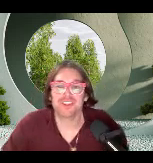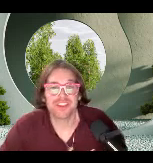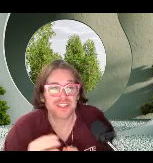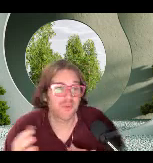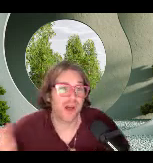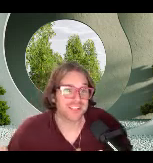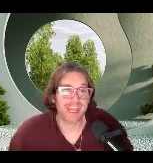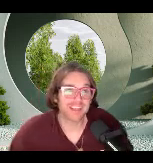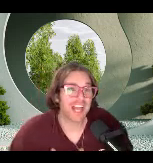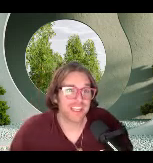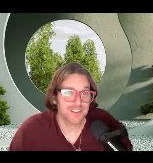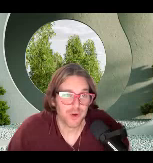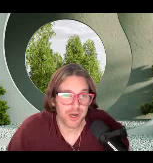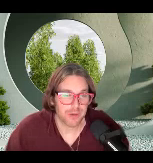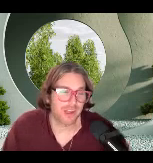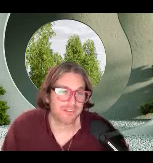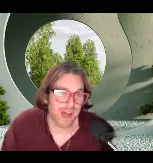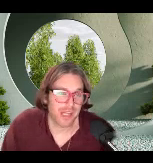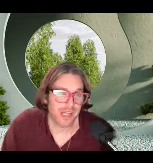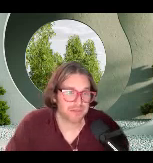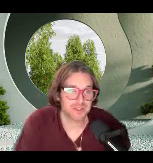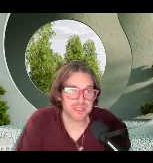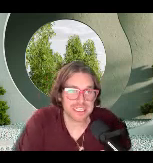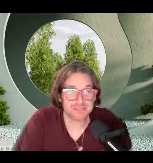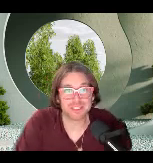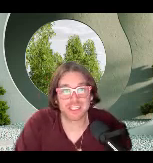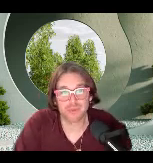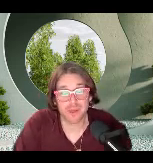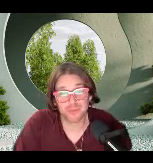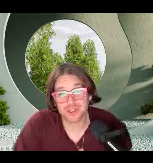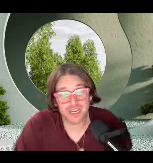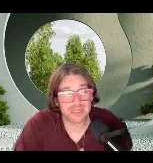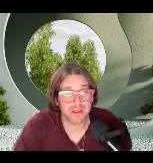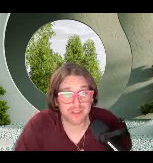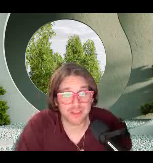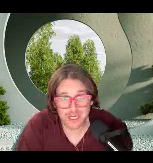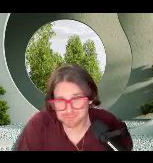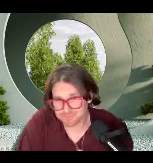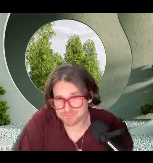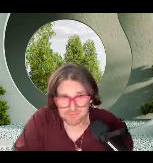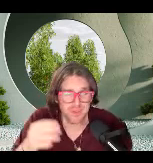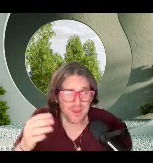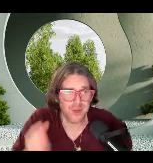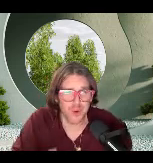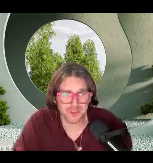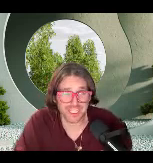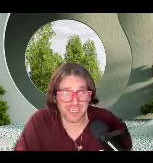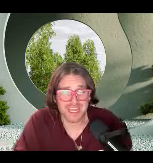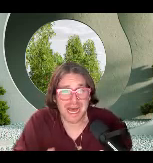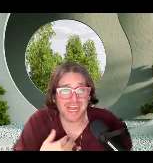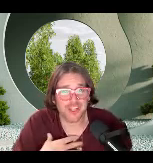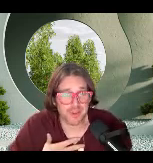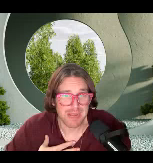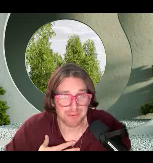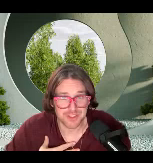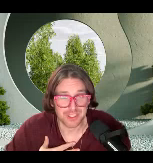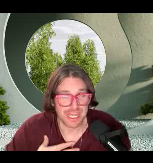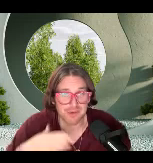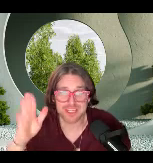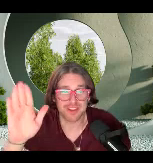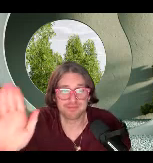Perfect. Well, this was a lightning storm of fun when it comes to accessibility when we were talking about UDL. And then hopefully, I